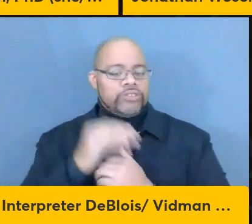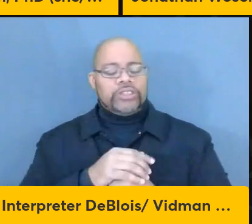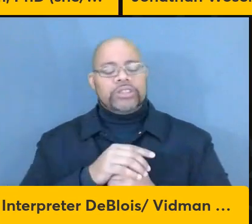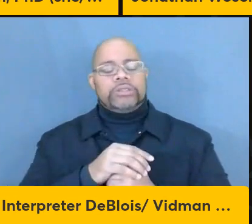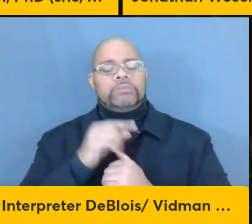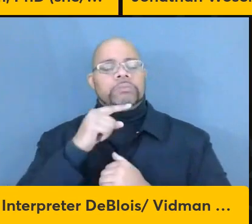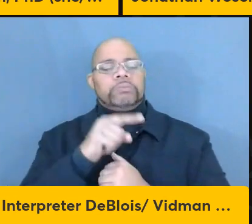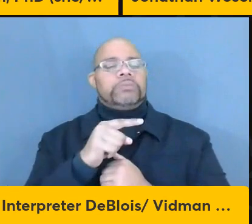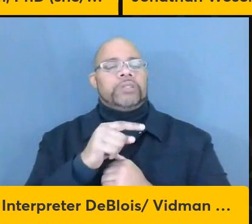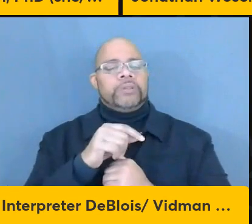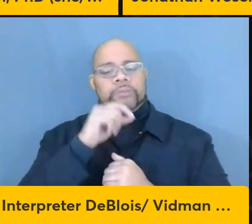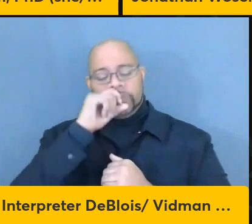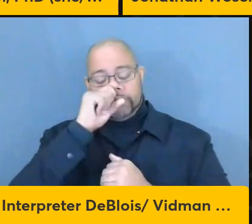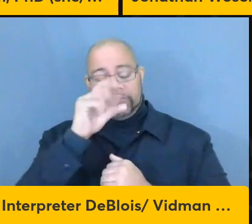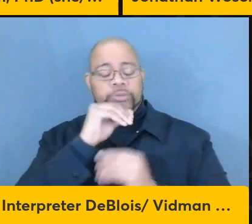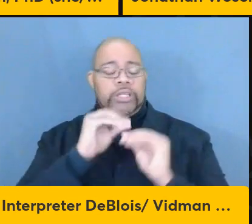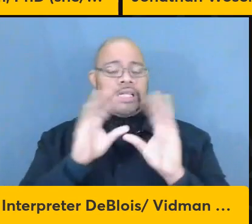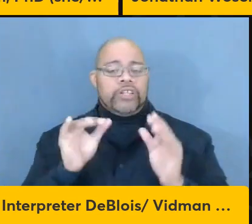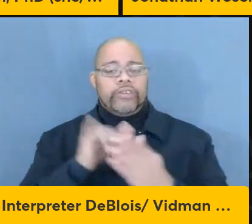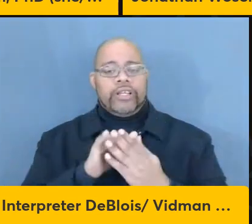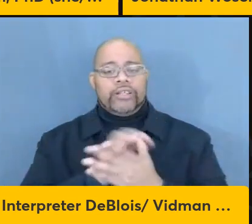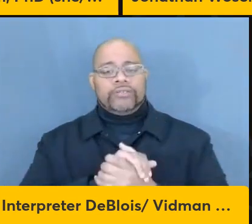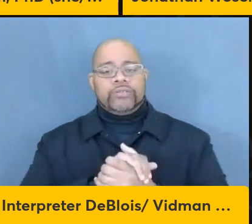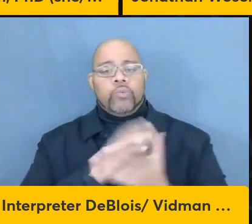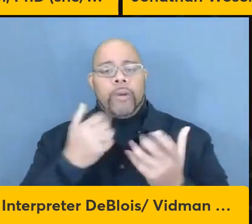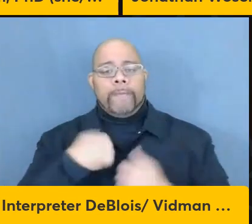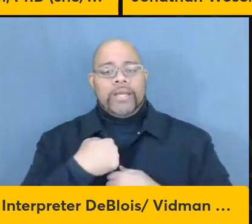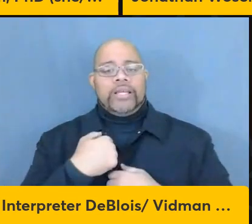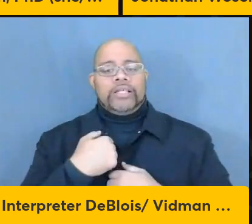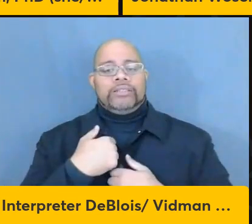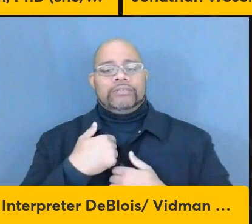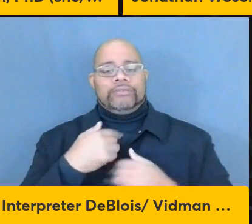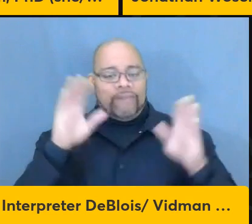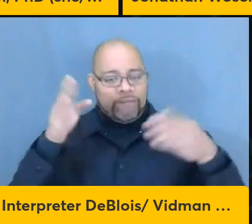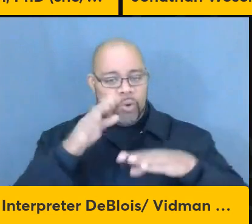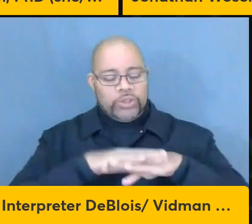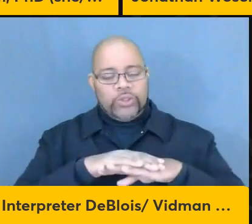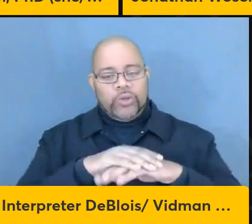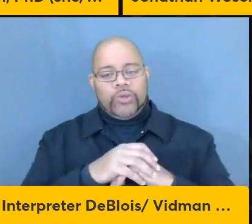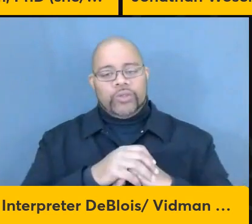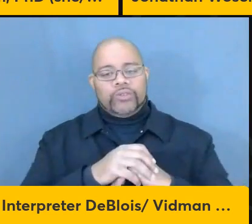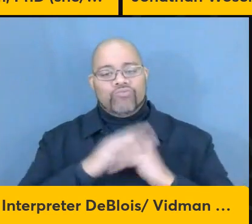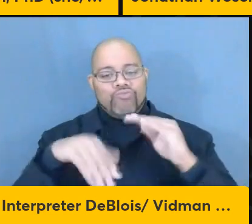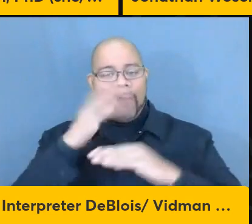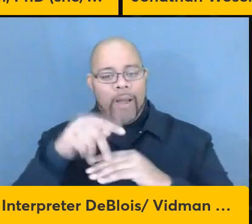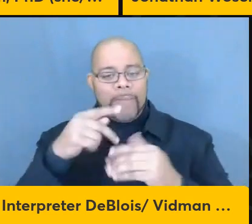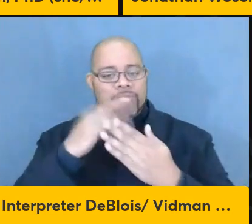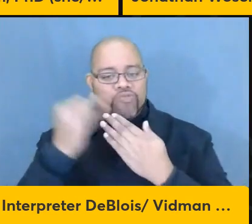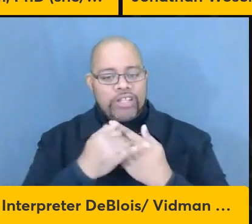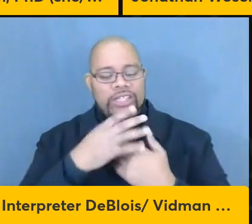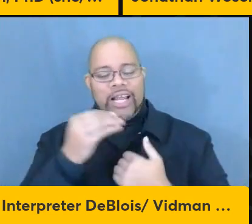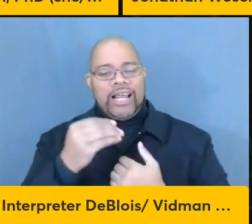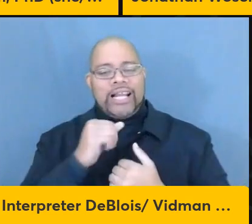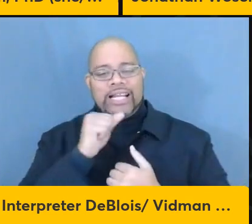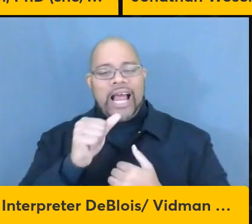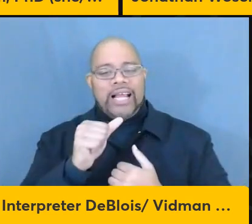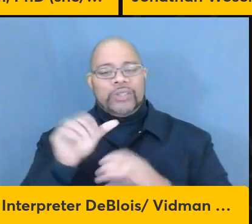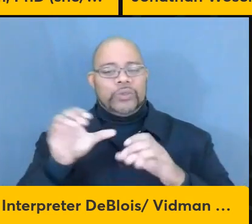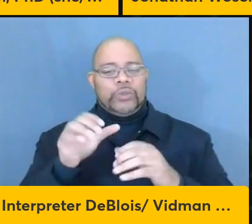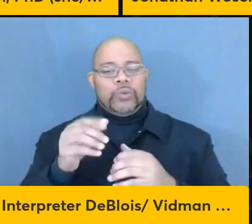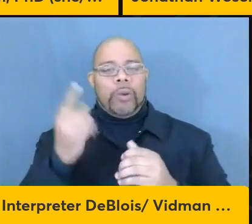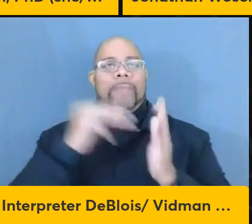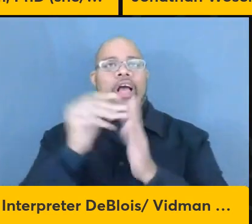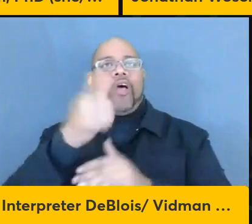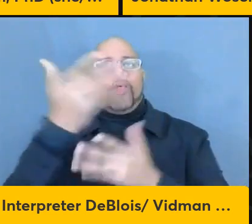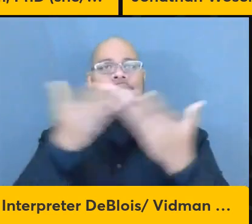was pretty clear that she wanted me to really focus in on wrapping up the project and not necessarily doing like a million